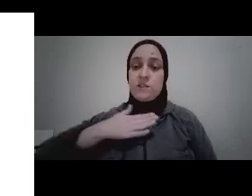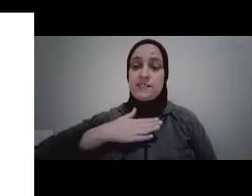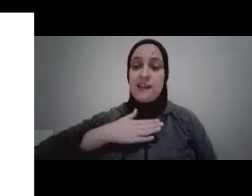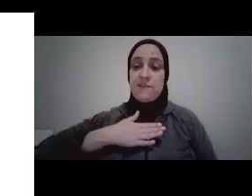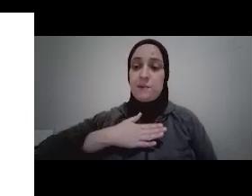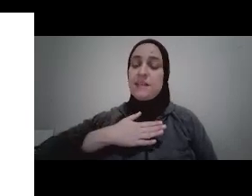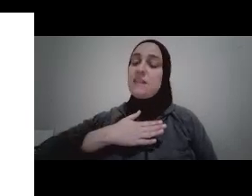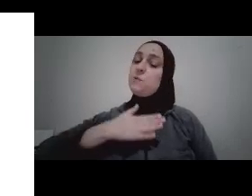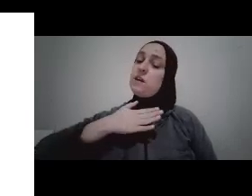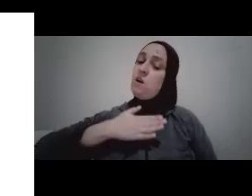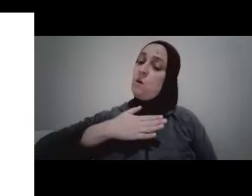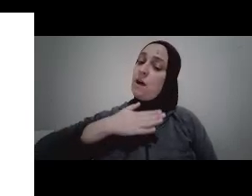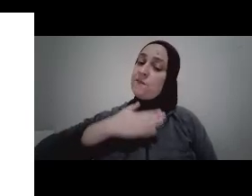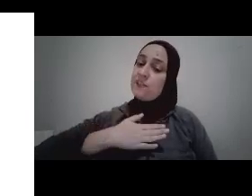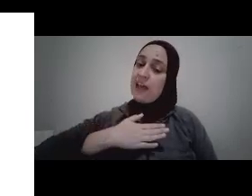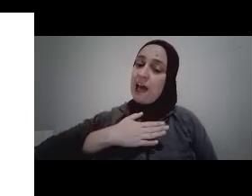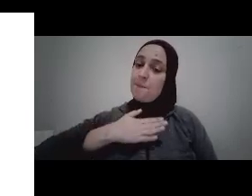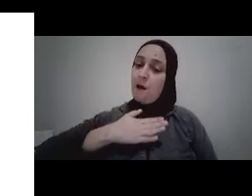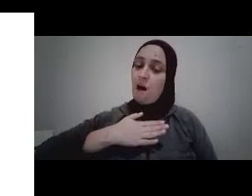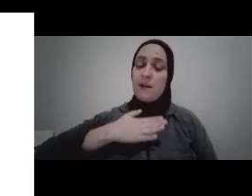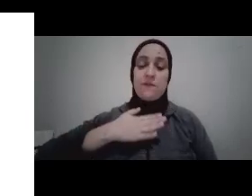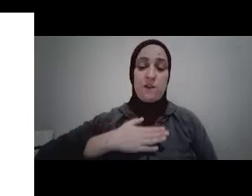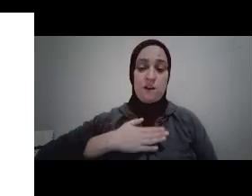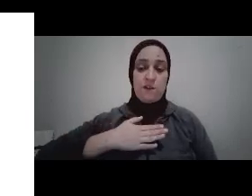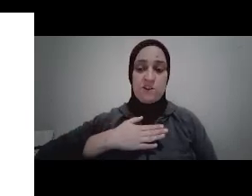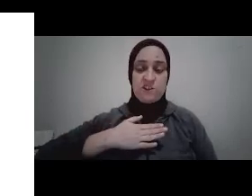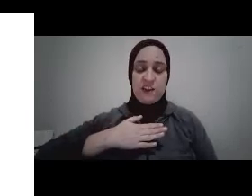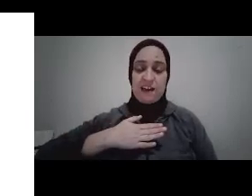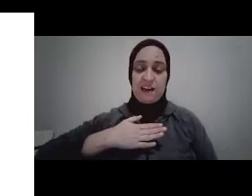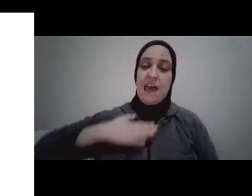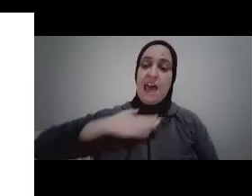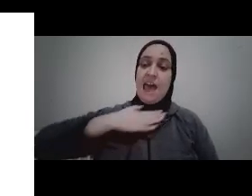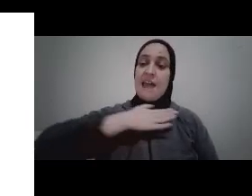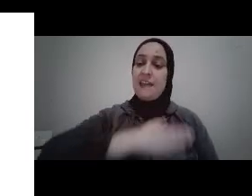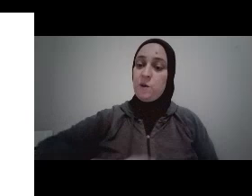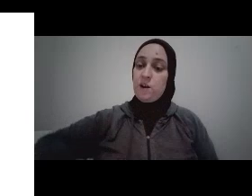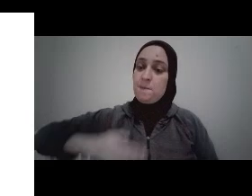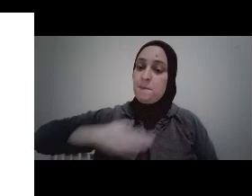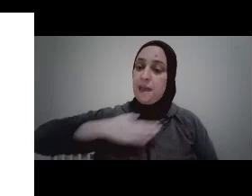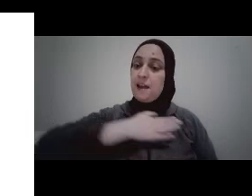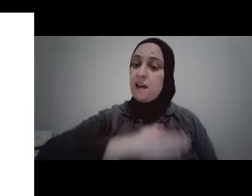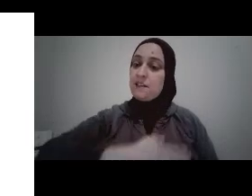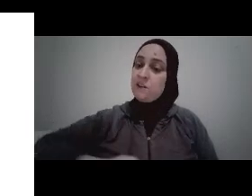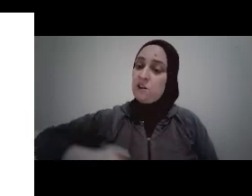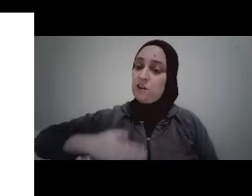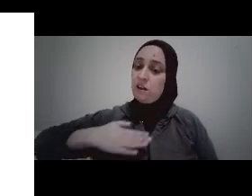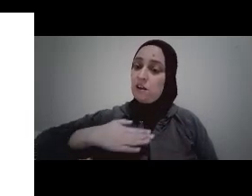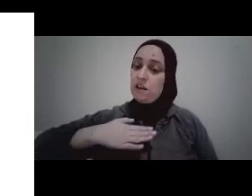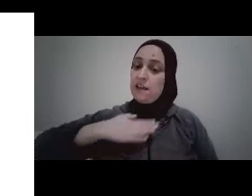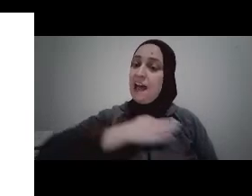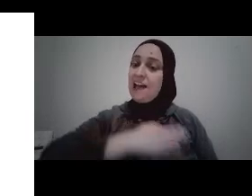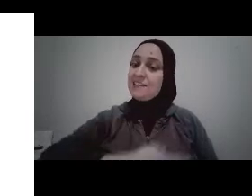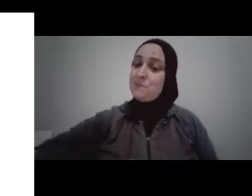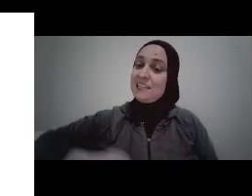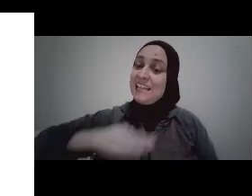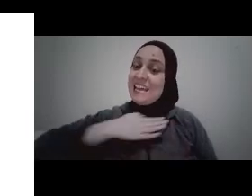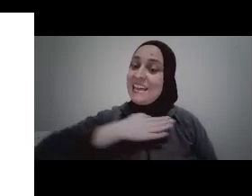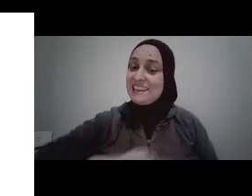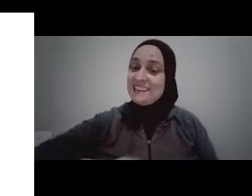to do the sign for please, we're going to hold a flat palm in front of our chest, and then we're going to make a circle.